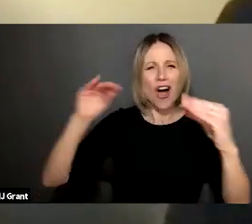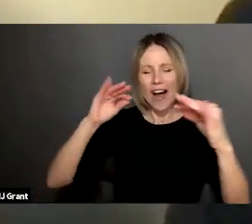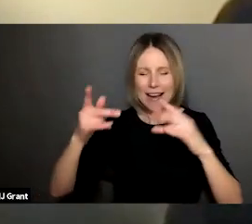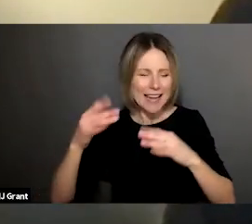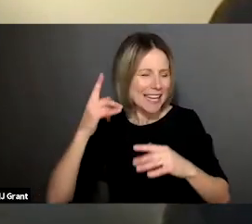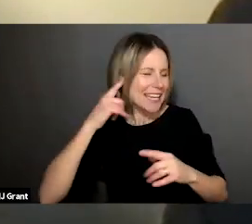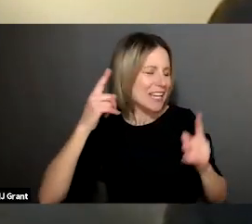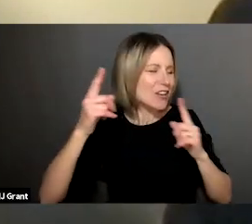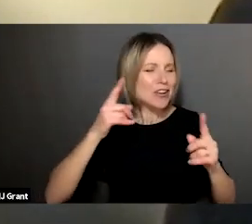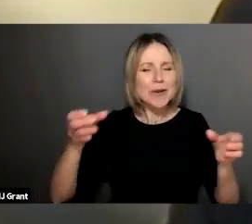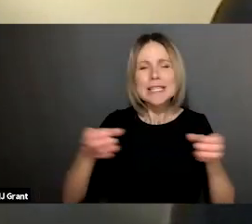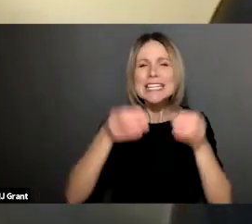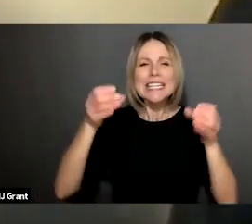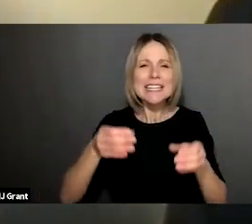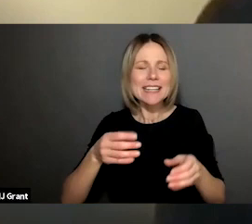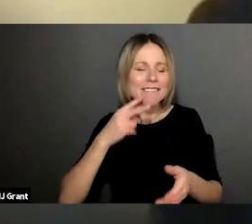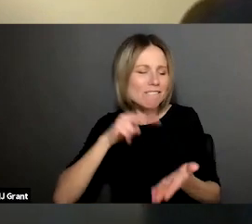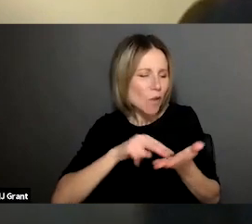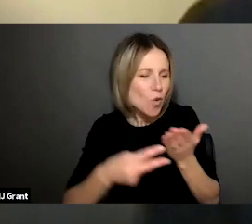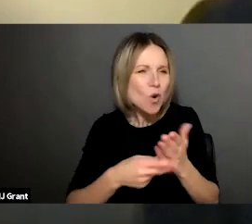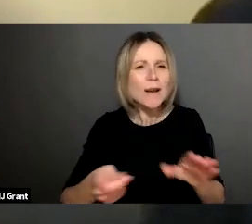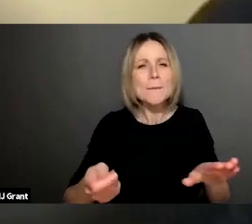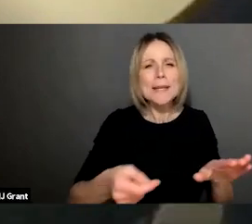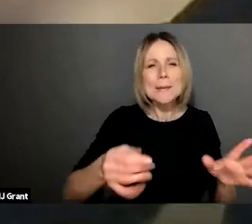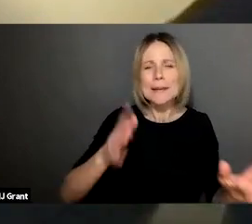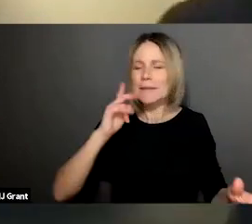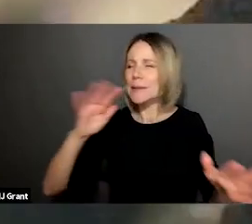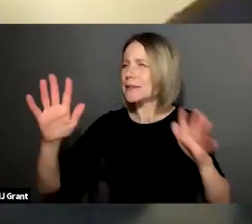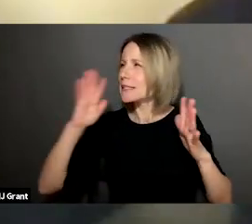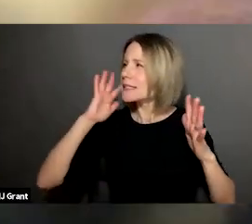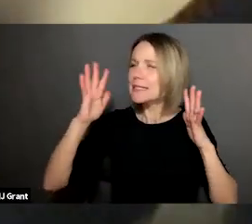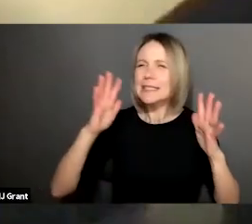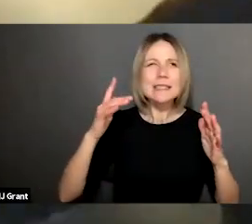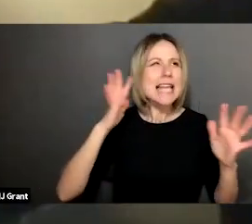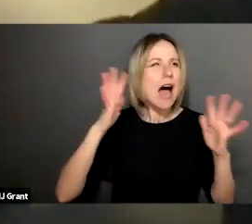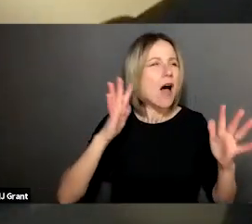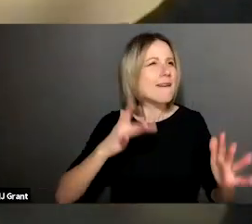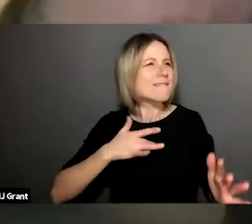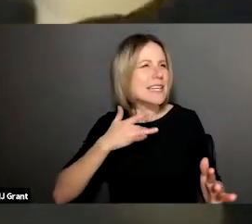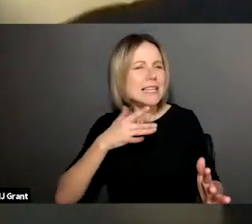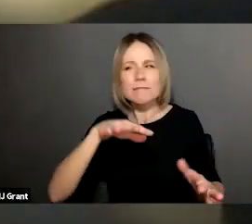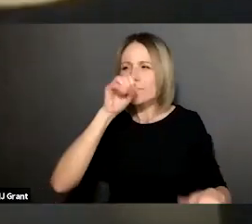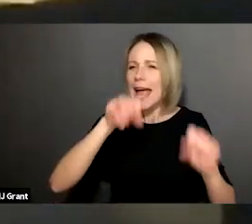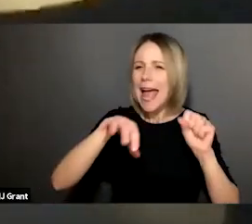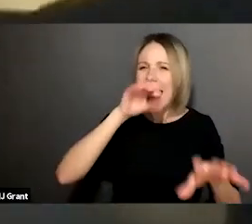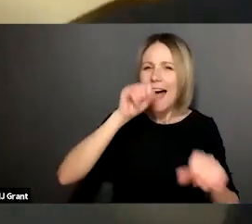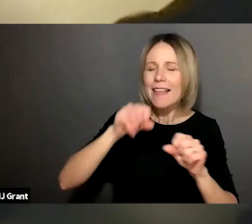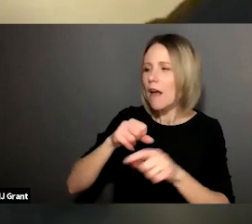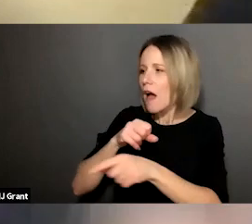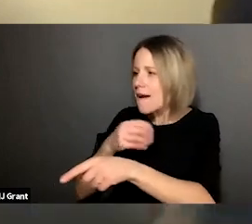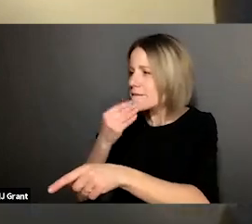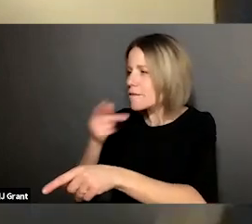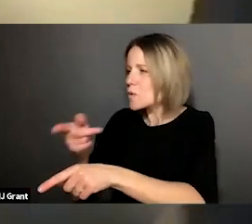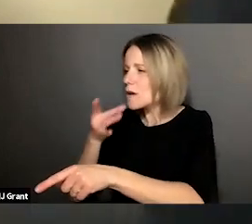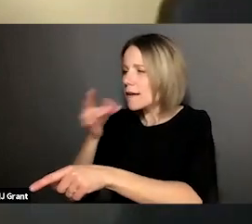cutlery hitting the glasses and the smells of other people's dishes as the